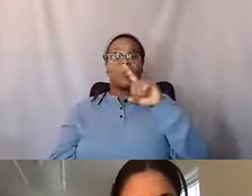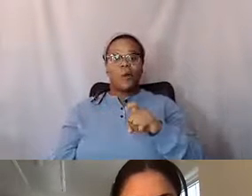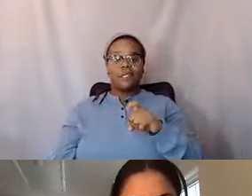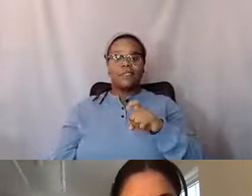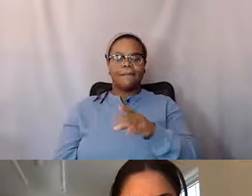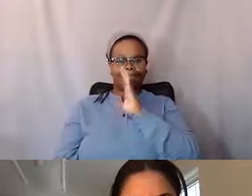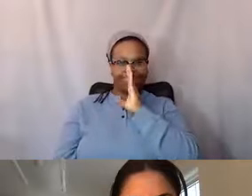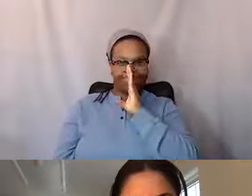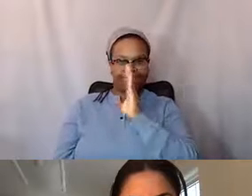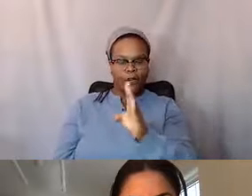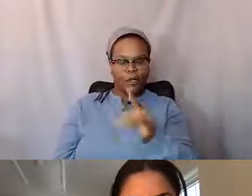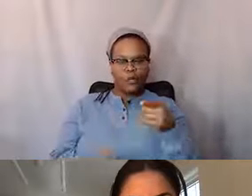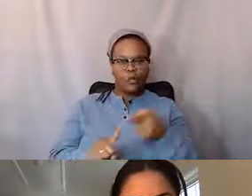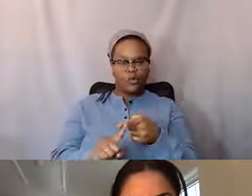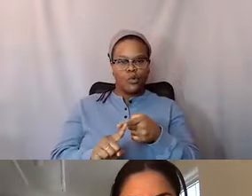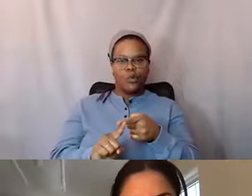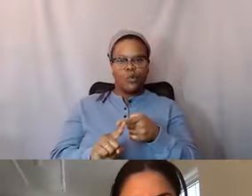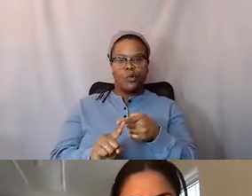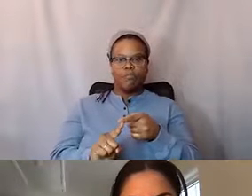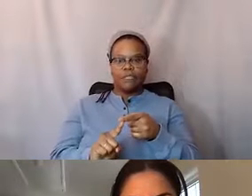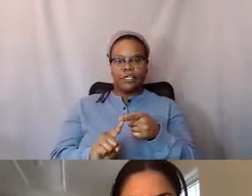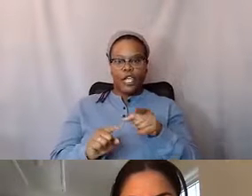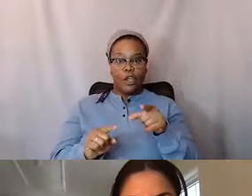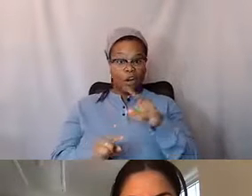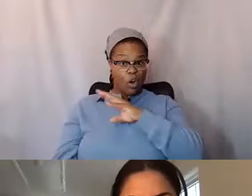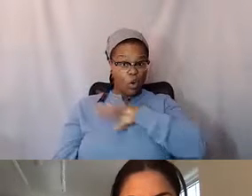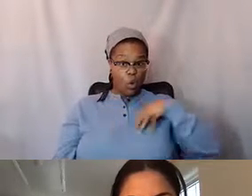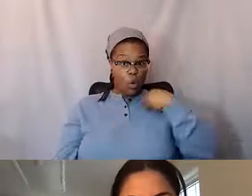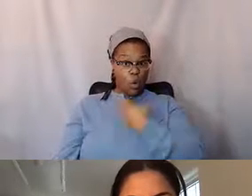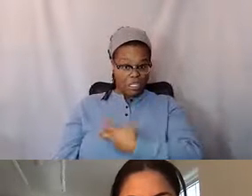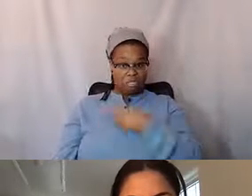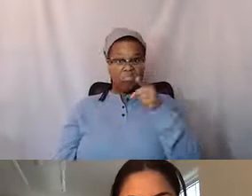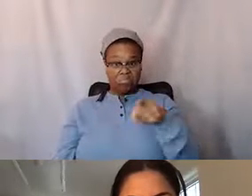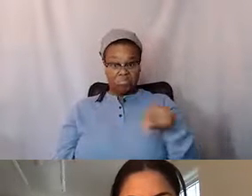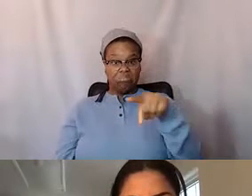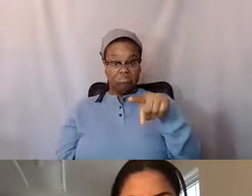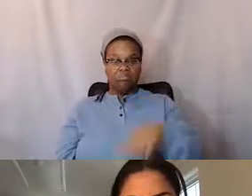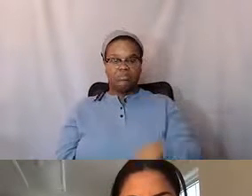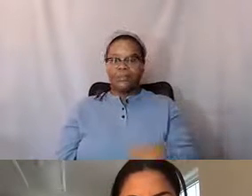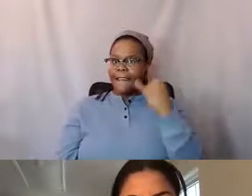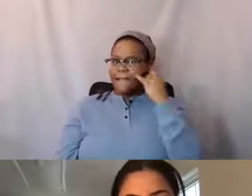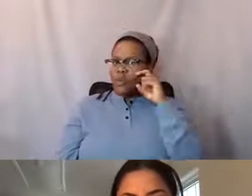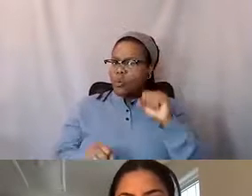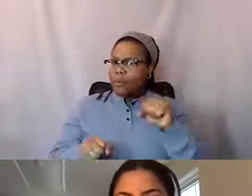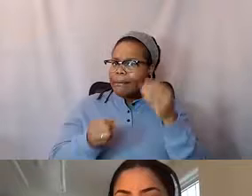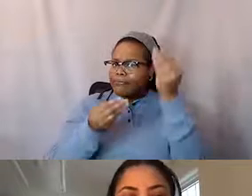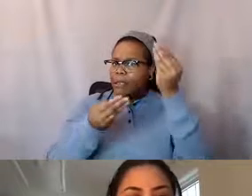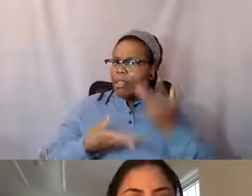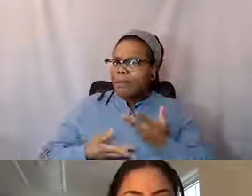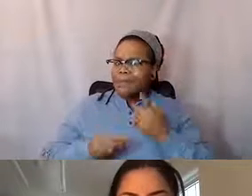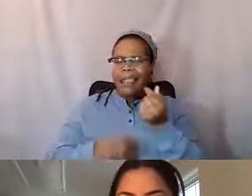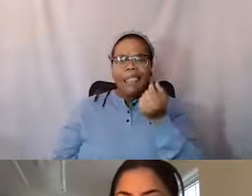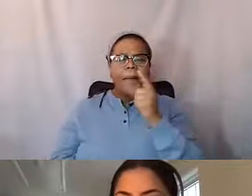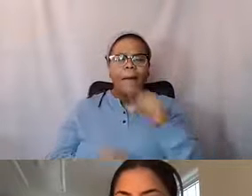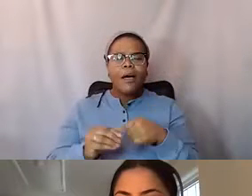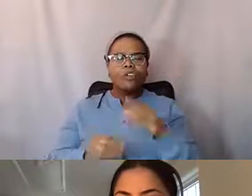direct to folks who are in Croatia. And if you could tell us a little bit about your experience